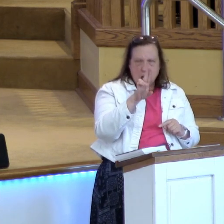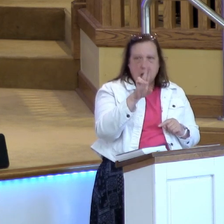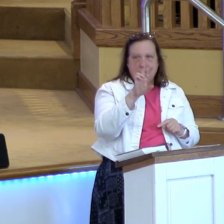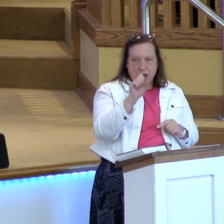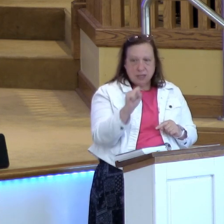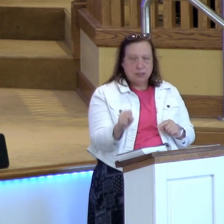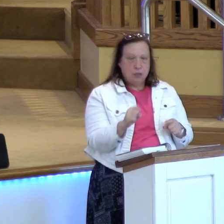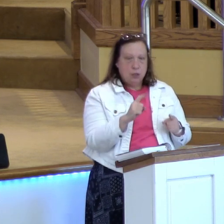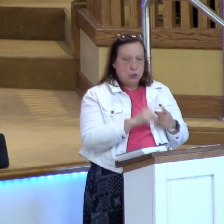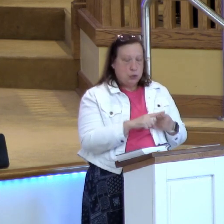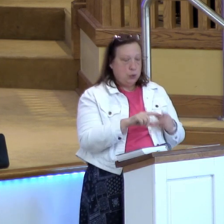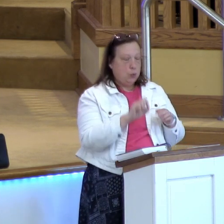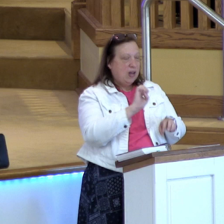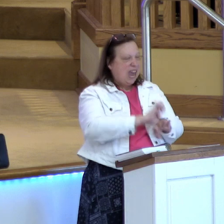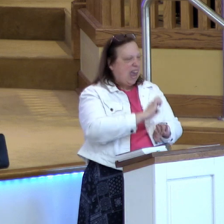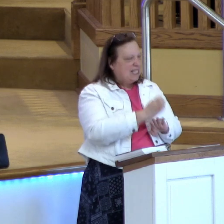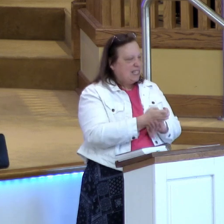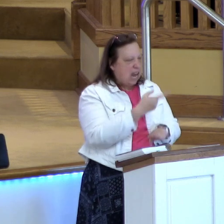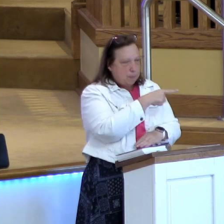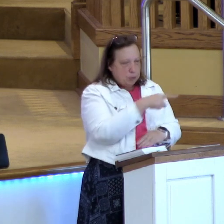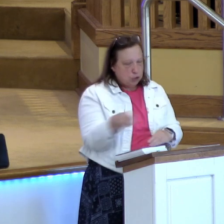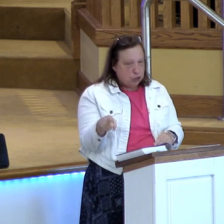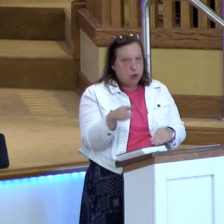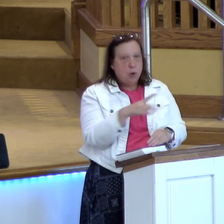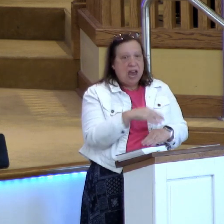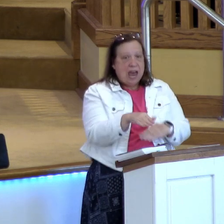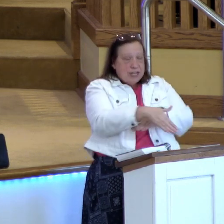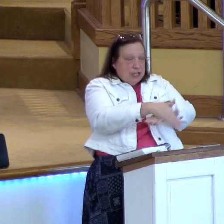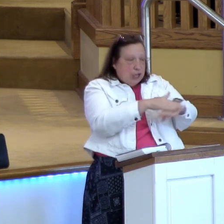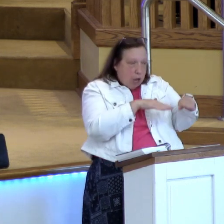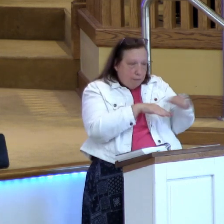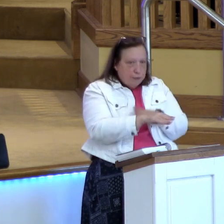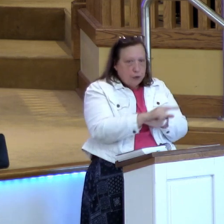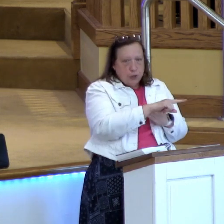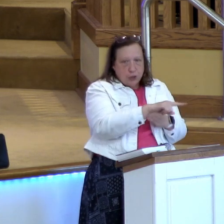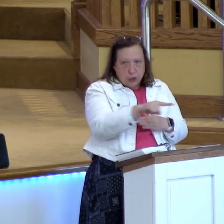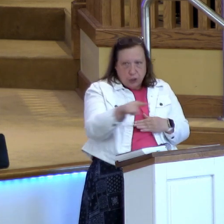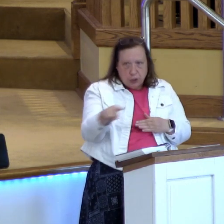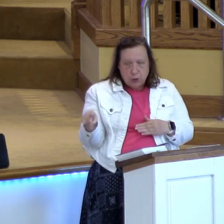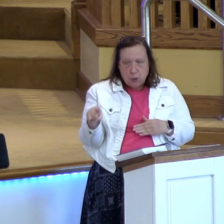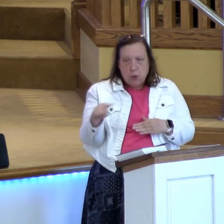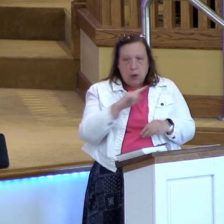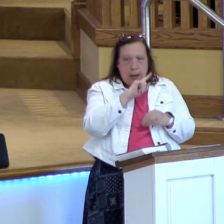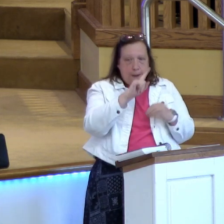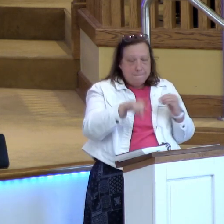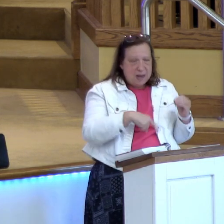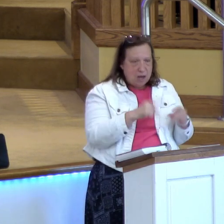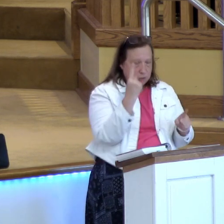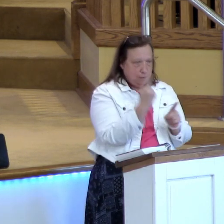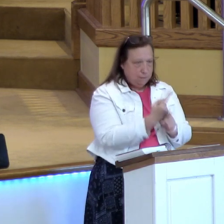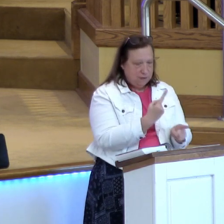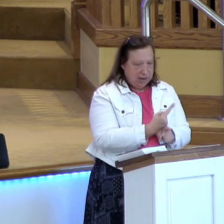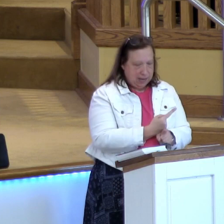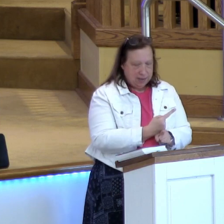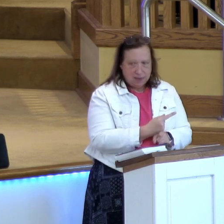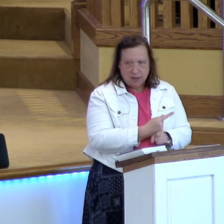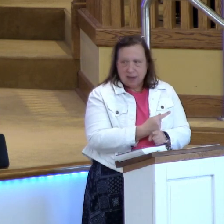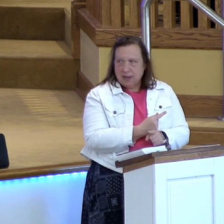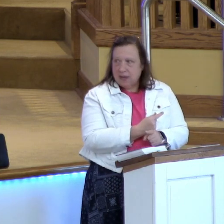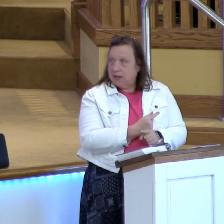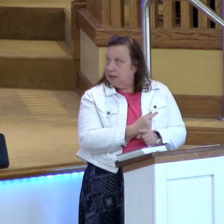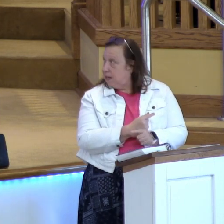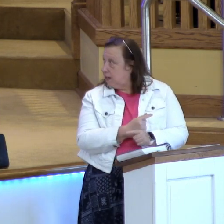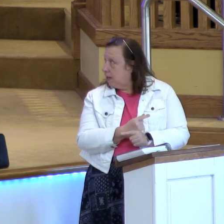establish you and to comfort you concerning your faith." Now notice there's not a period here, there's going to be a continued